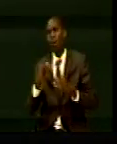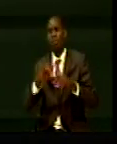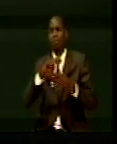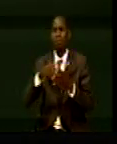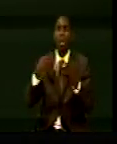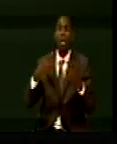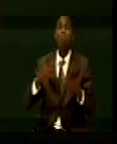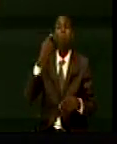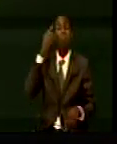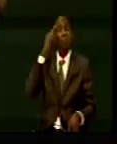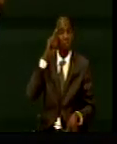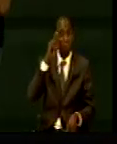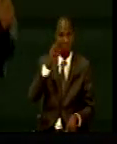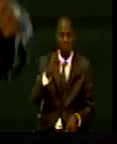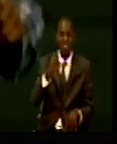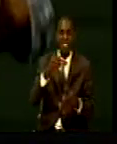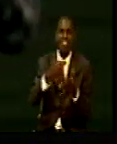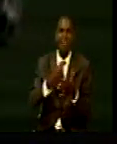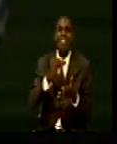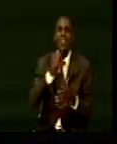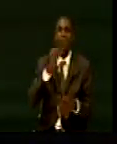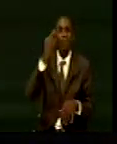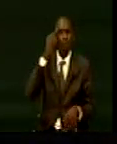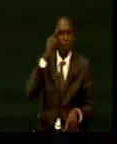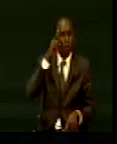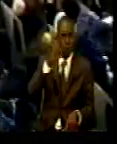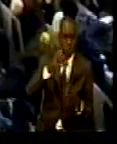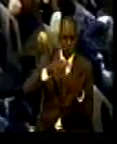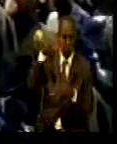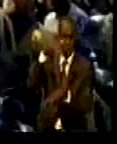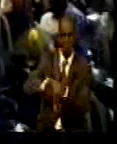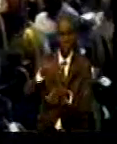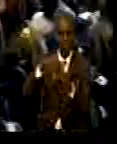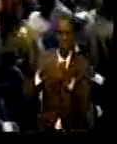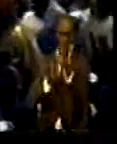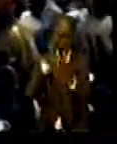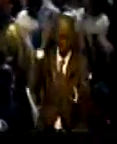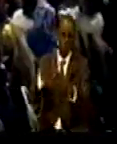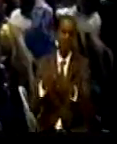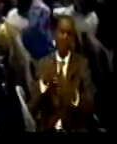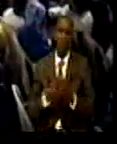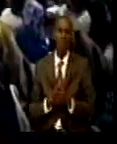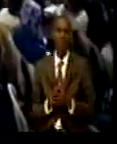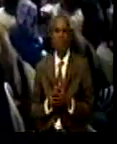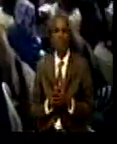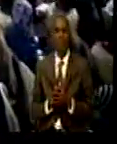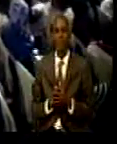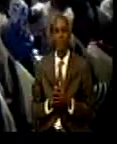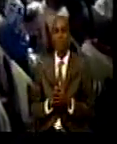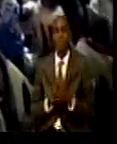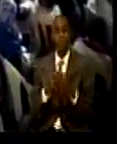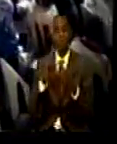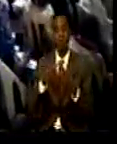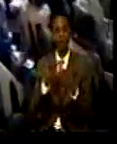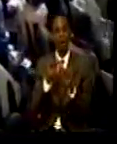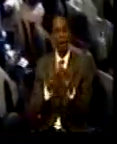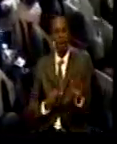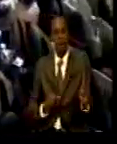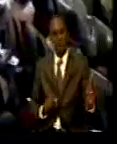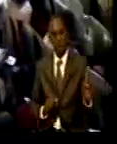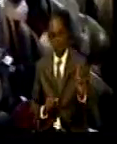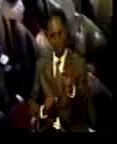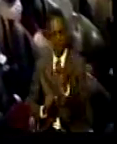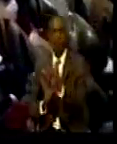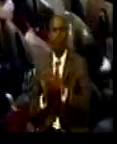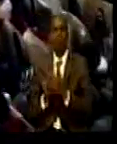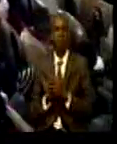you. It is for you tonight, in Jesus' name. To everyone